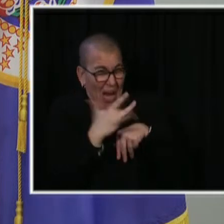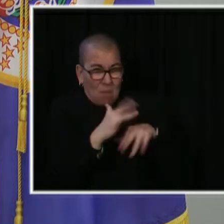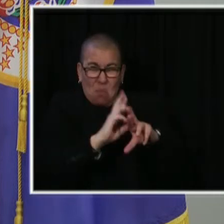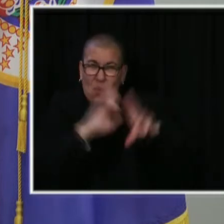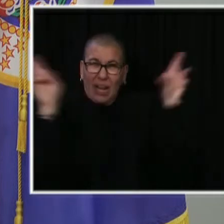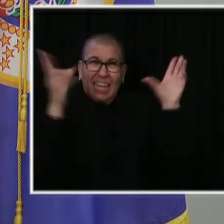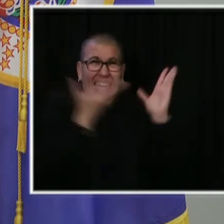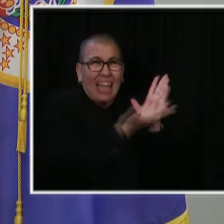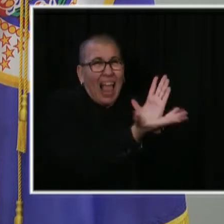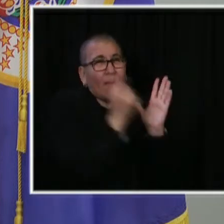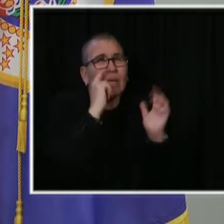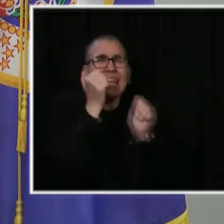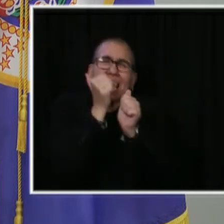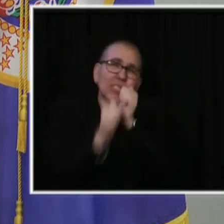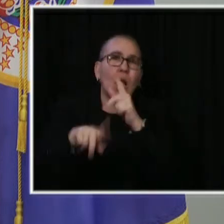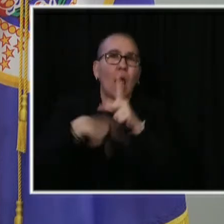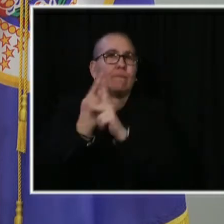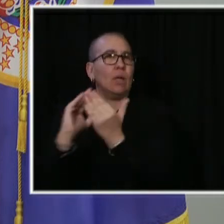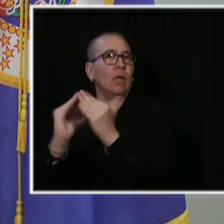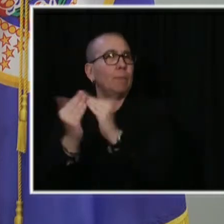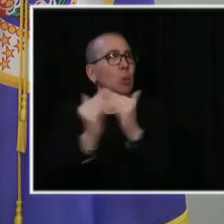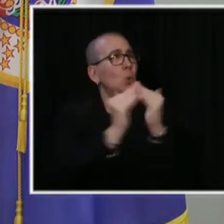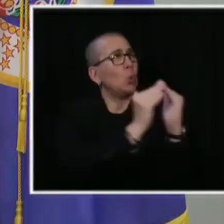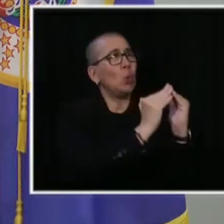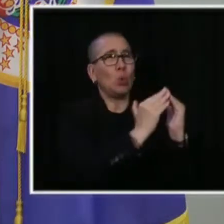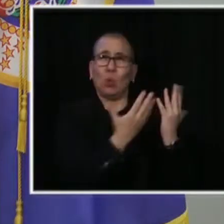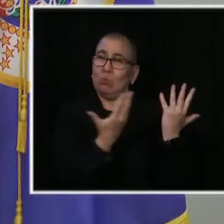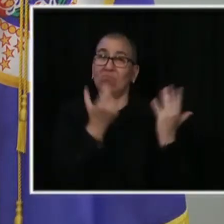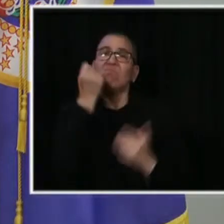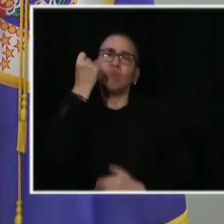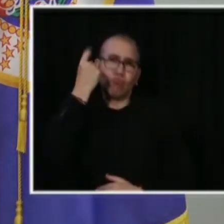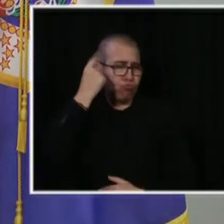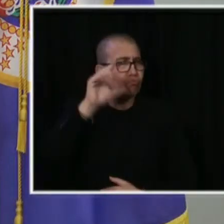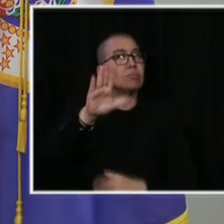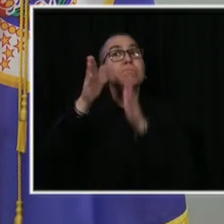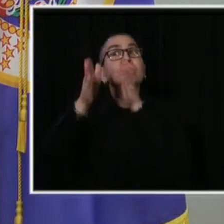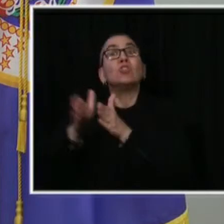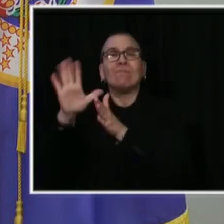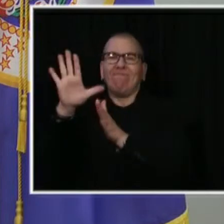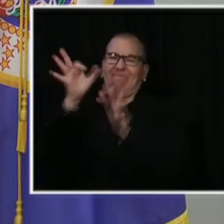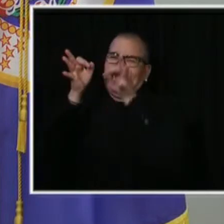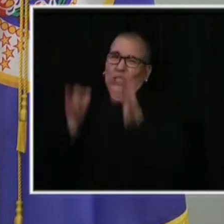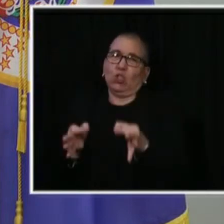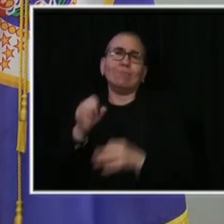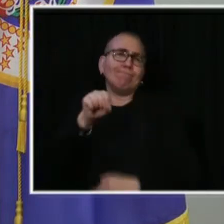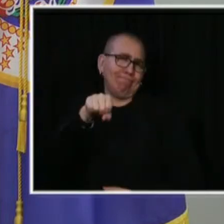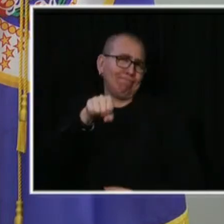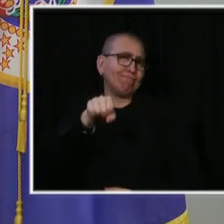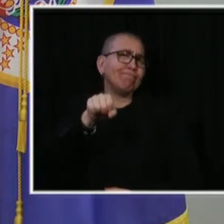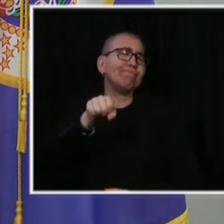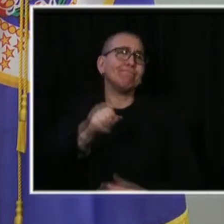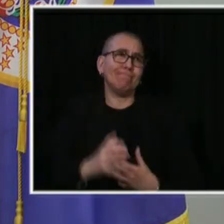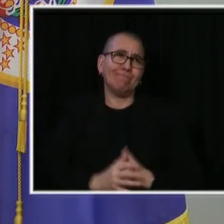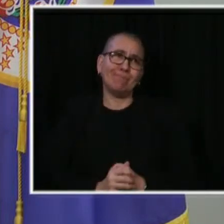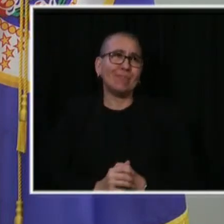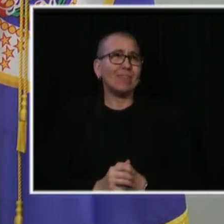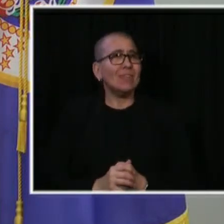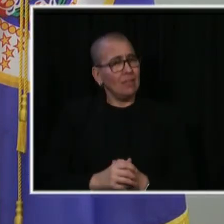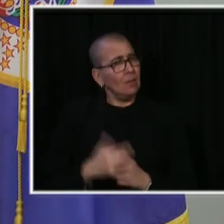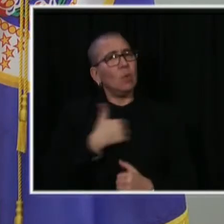that is theirs as to whether to get vaccinated. And we need to do much more in each of these areas, and will in the weeks